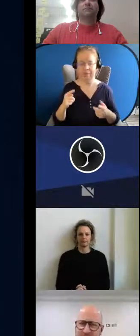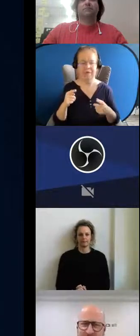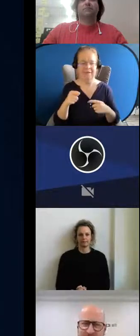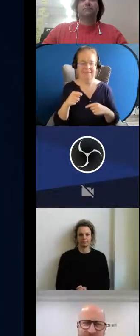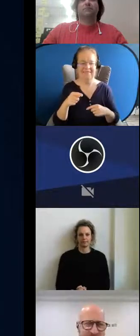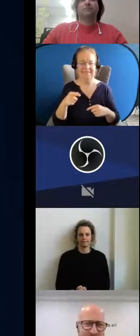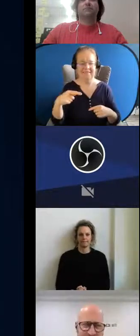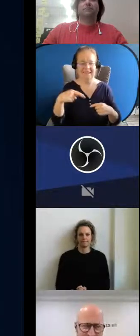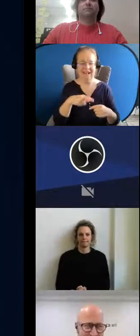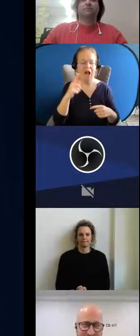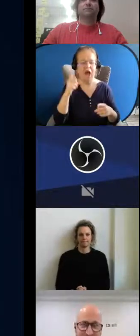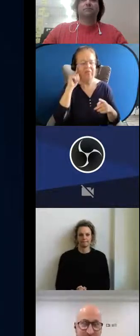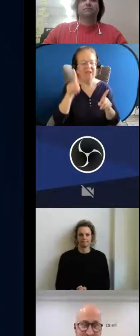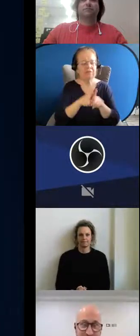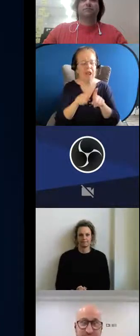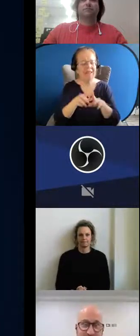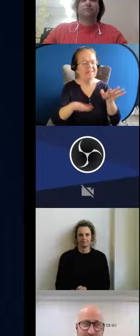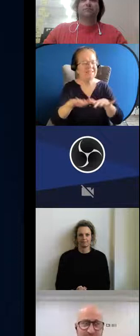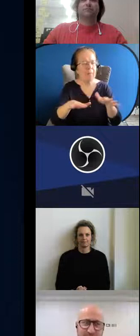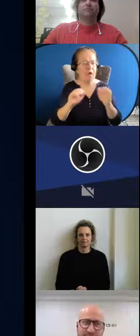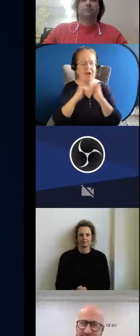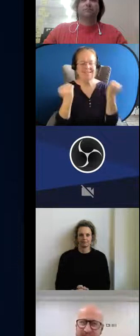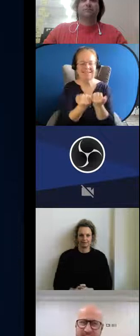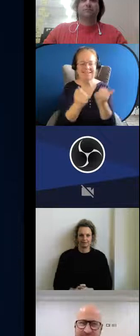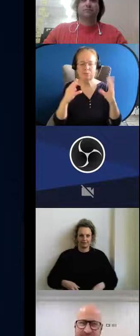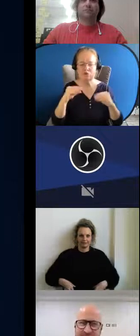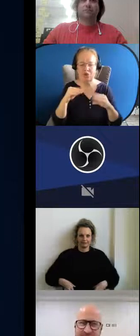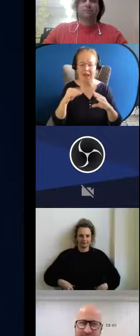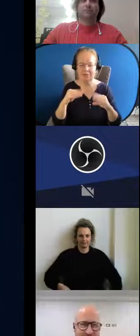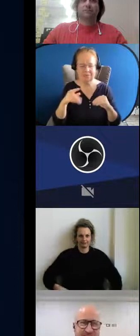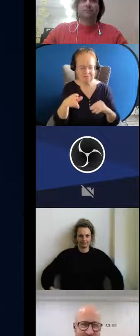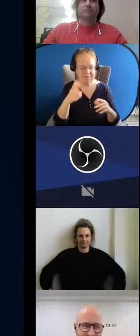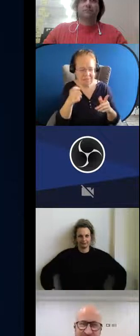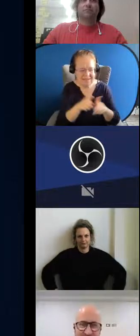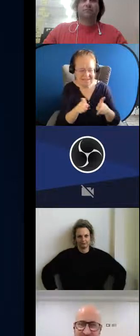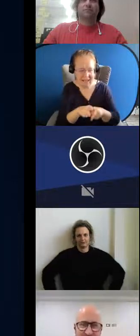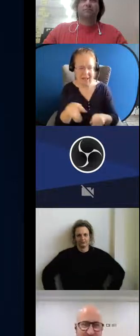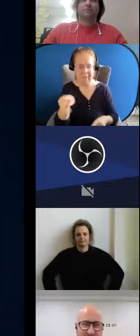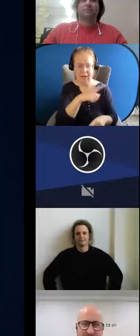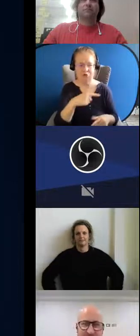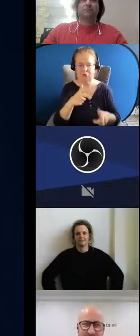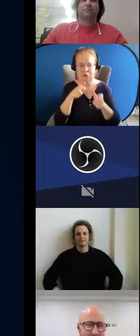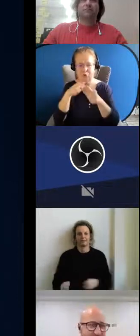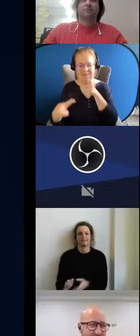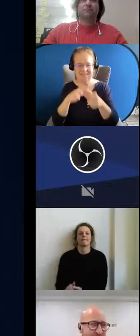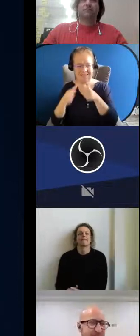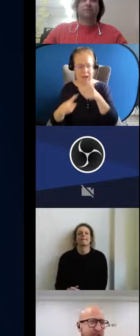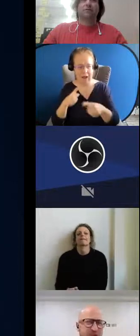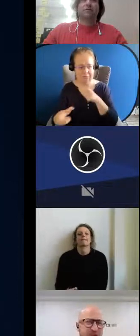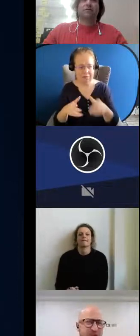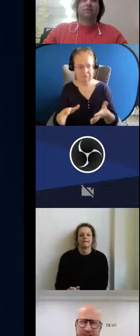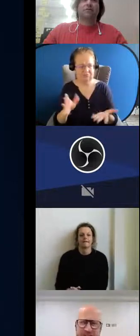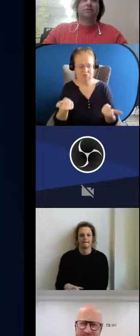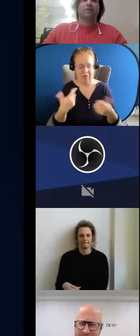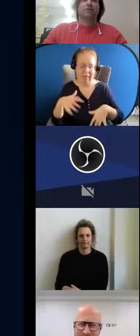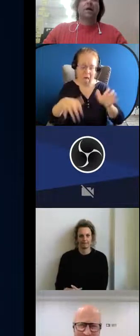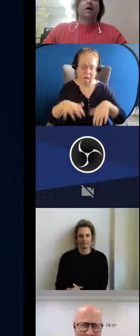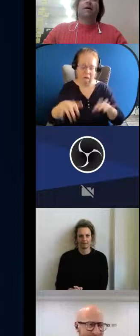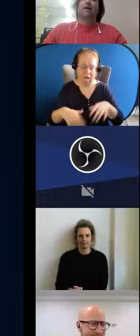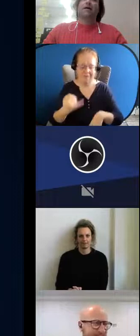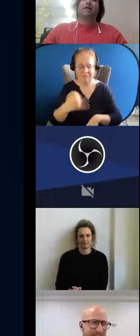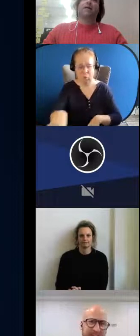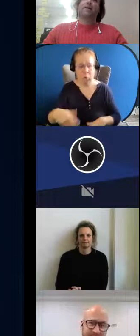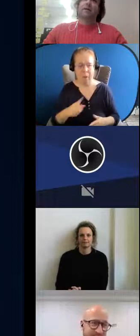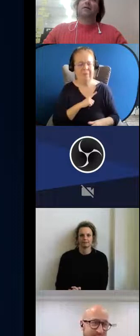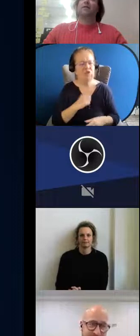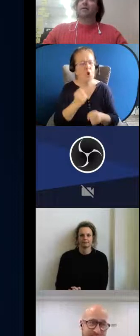So if you think of something like a Teams chat, it's like really appropriate in a Teams chat, isn't it, to just dictate that rather than type it? Yeah, because you're not so worried about the grammar.